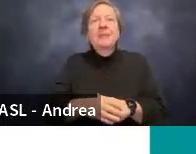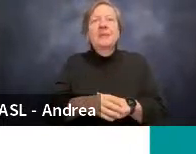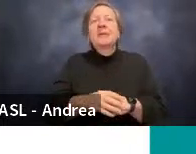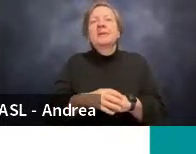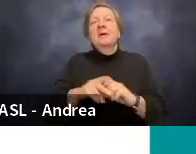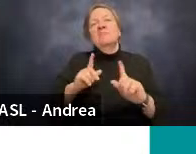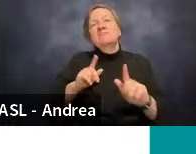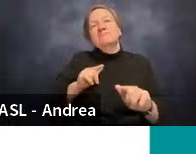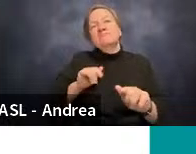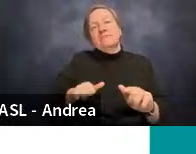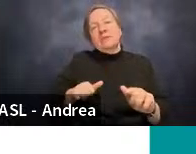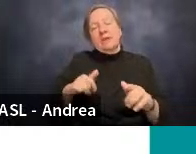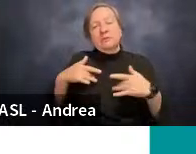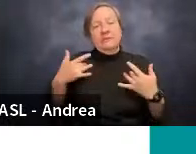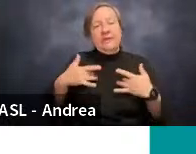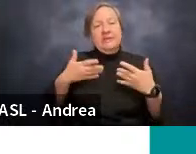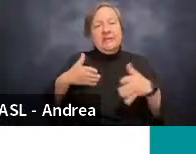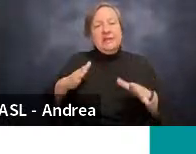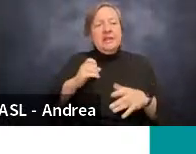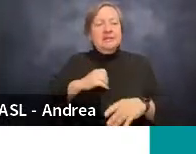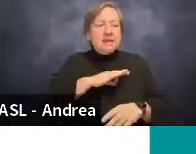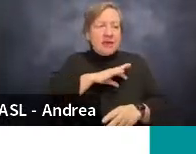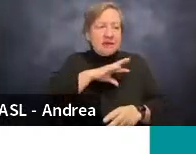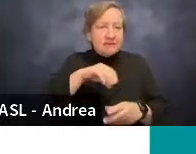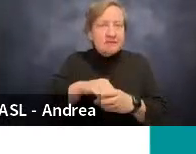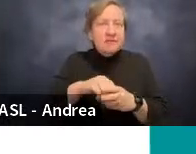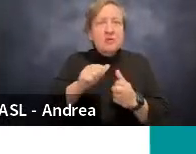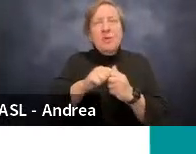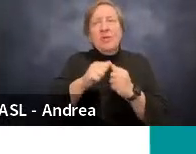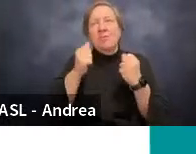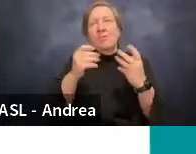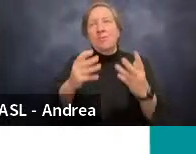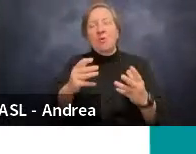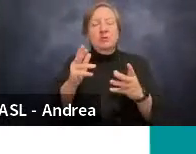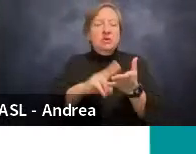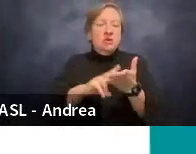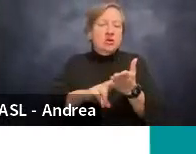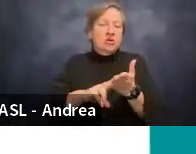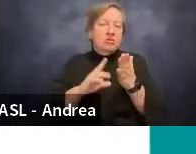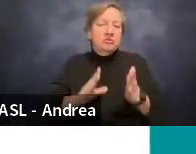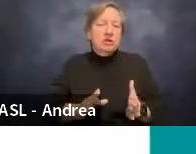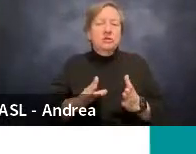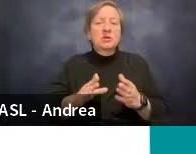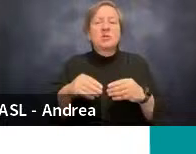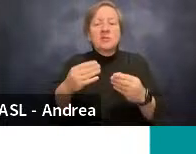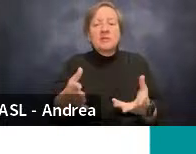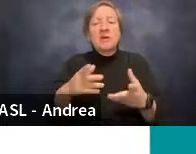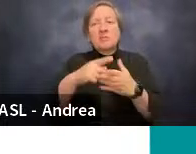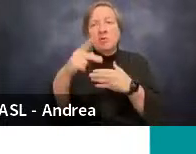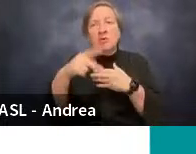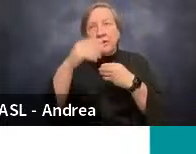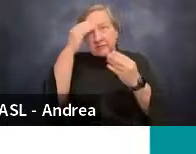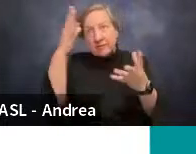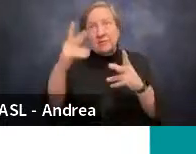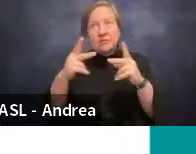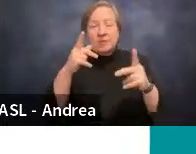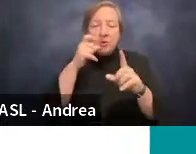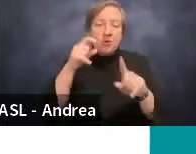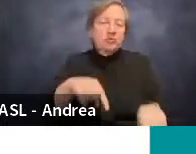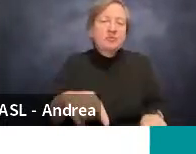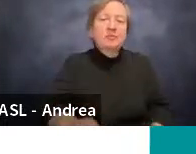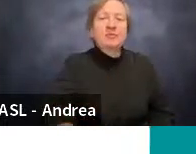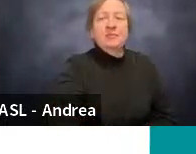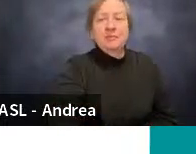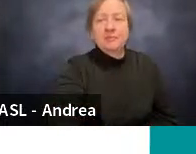these events allows staff to engage with multiple contractors and provide program information to attendees.